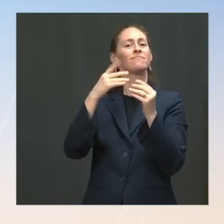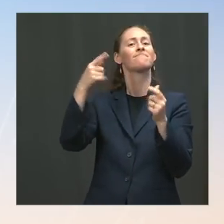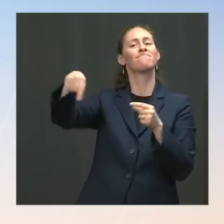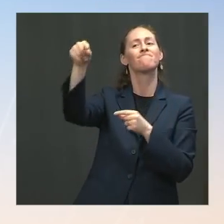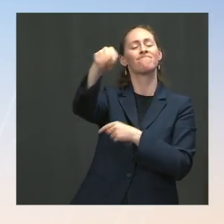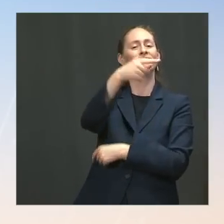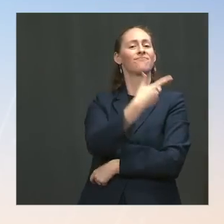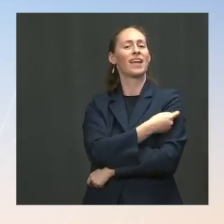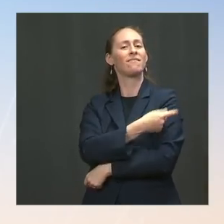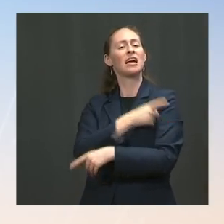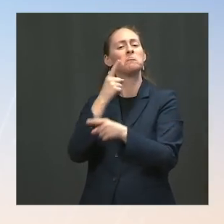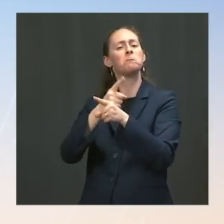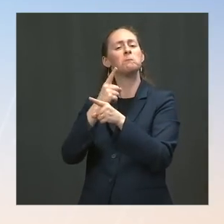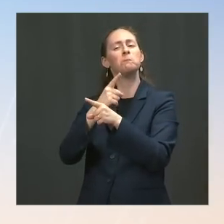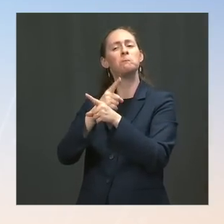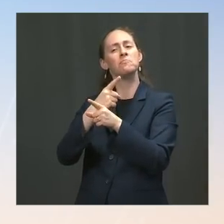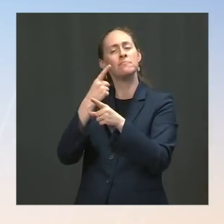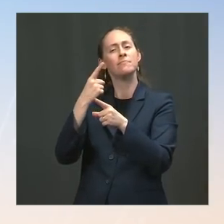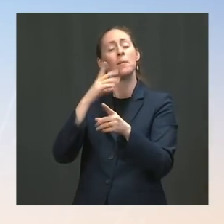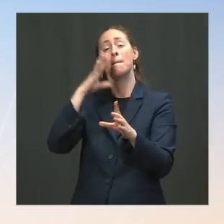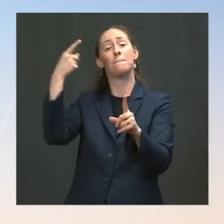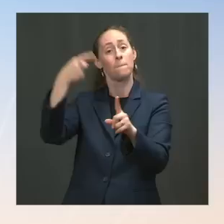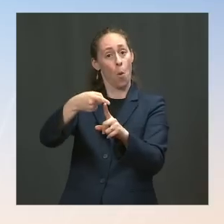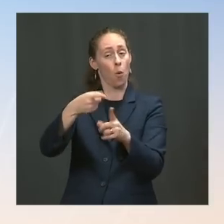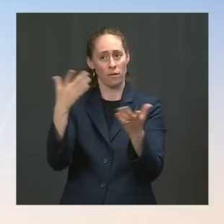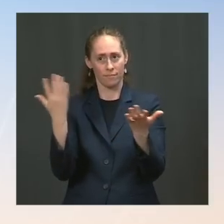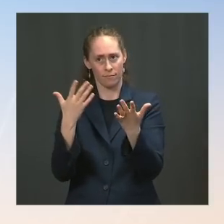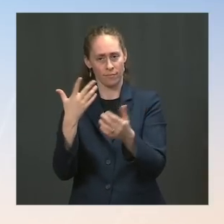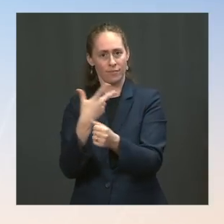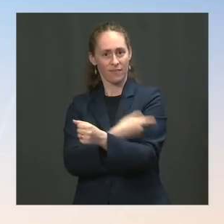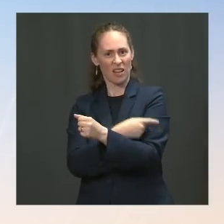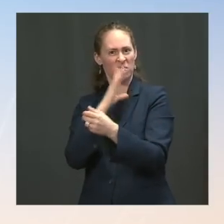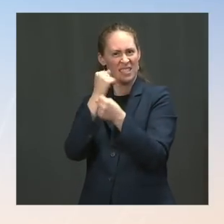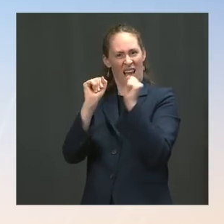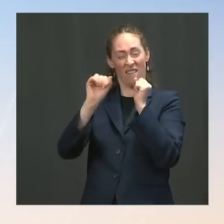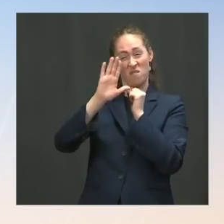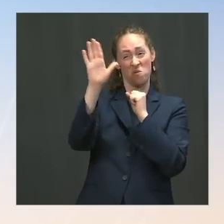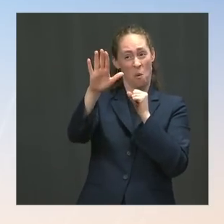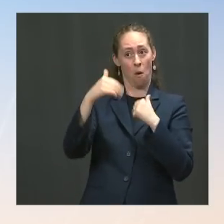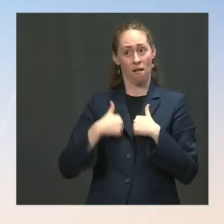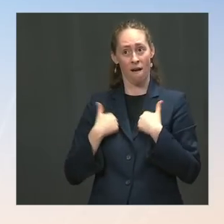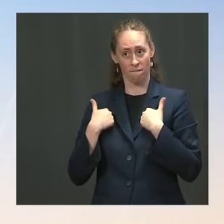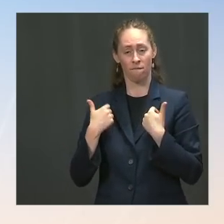that it can save your life, it can prevent you from going to the hospital, and that's where we're trying to alleviate confusion.